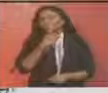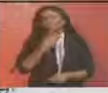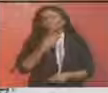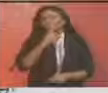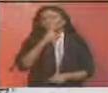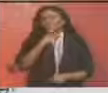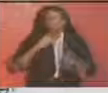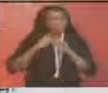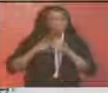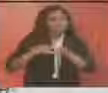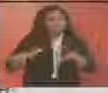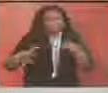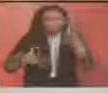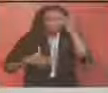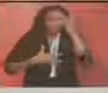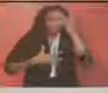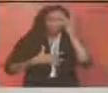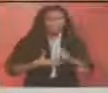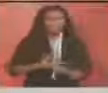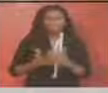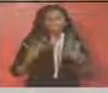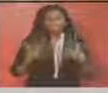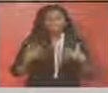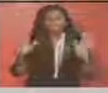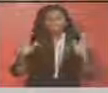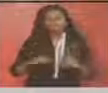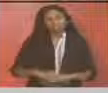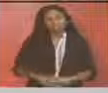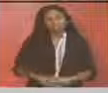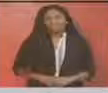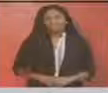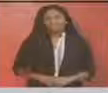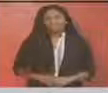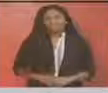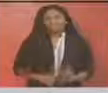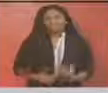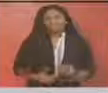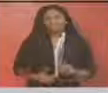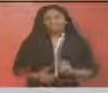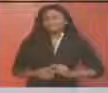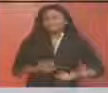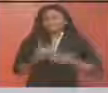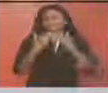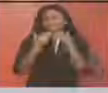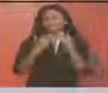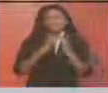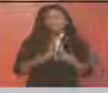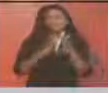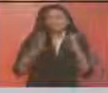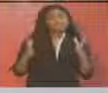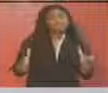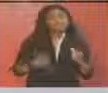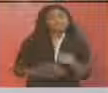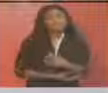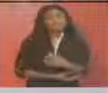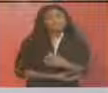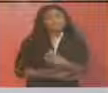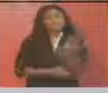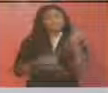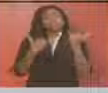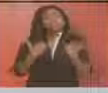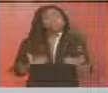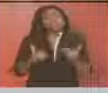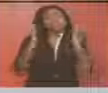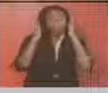in County Caroni. Candice, that's my clinical update for this morning. Thank you very much, Dr. Parasram. And we go now to